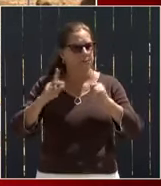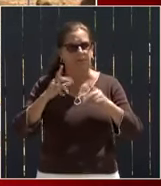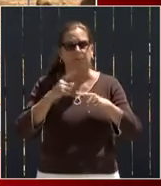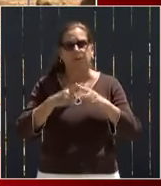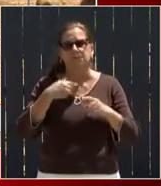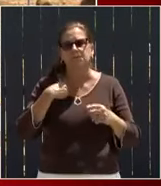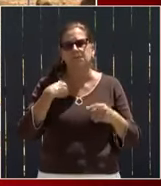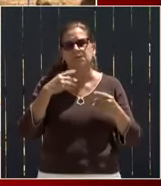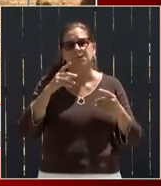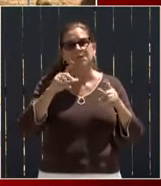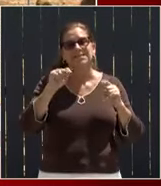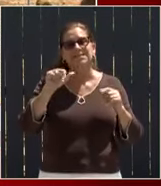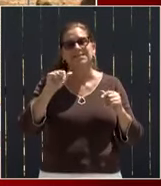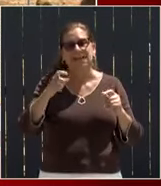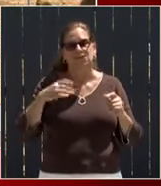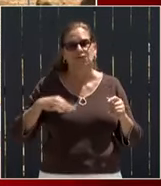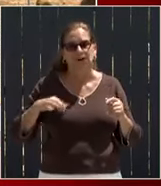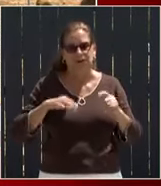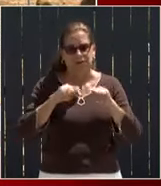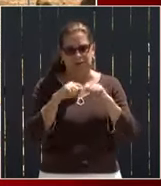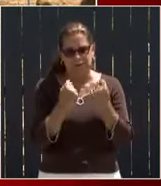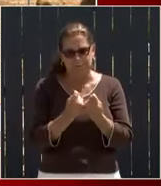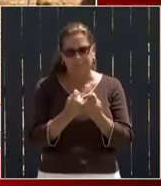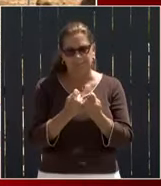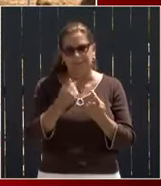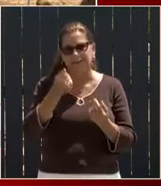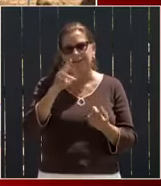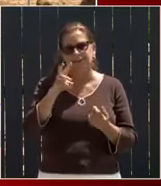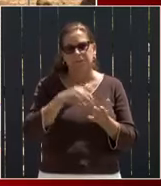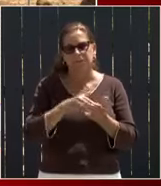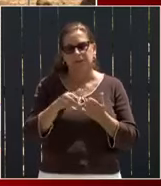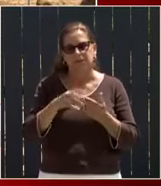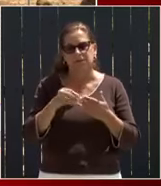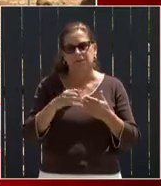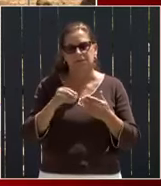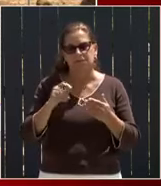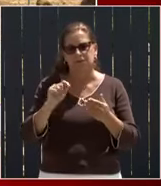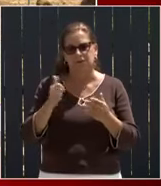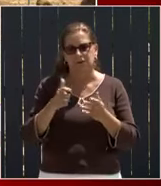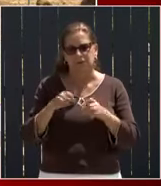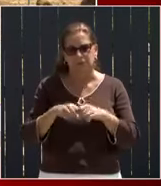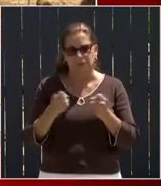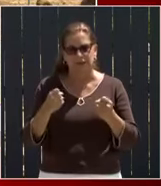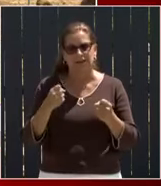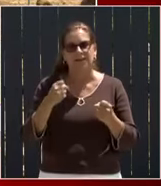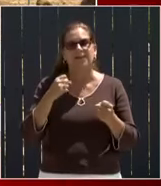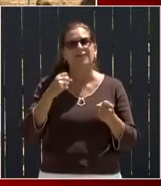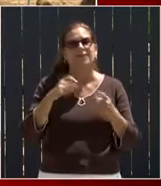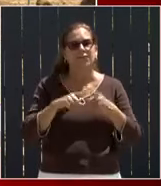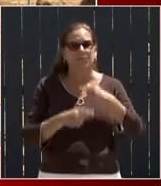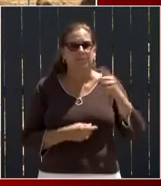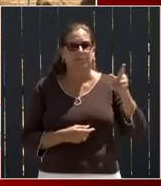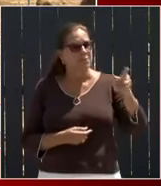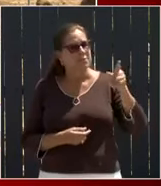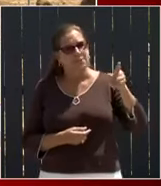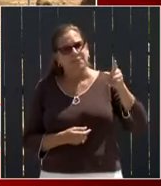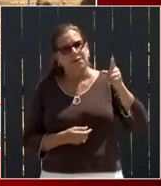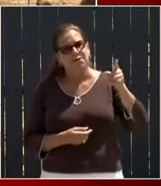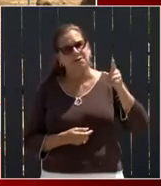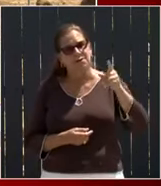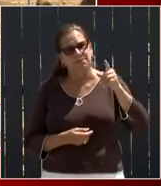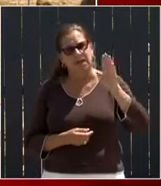we committed $16 million to our longtime client, W.C. Smith. It is through this loan and equity